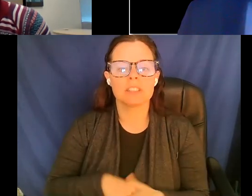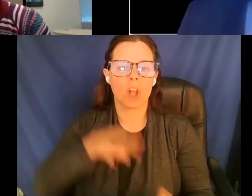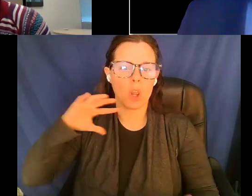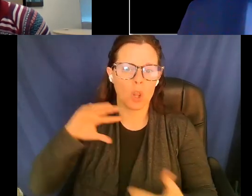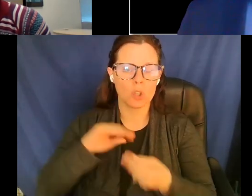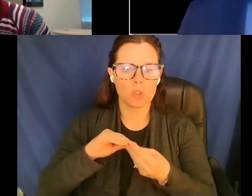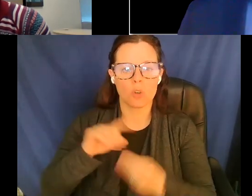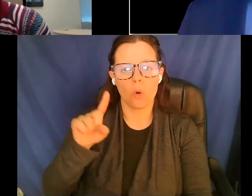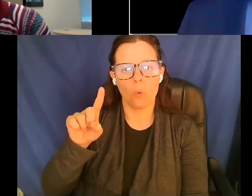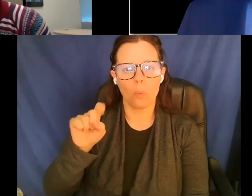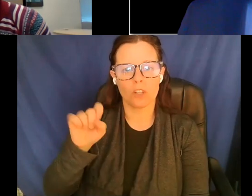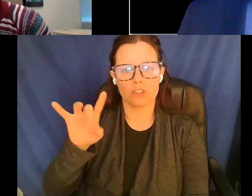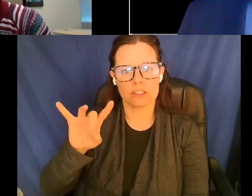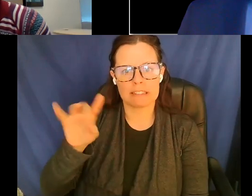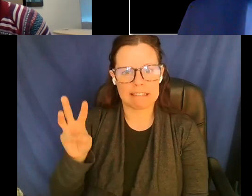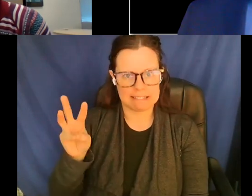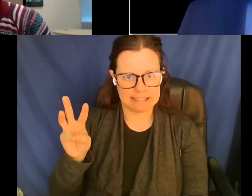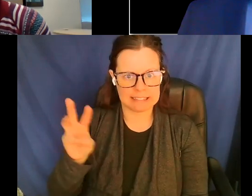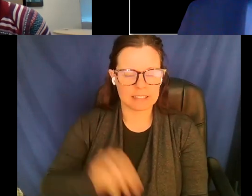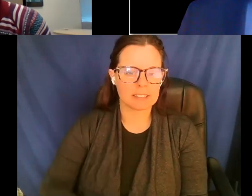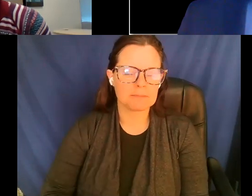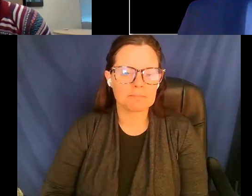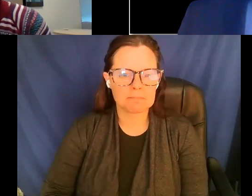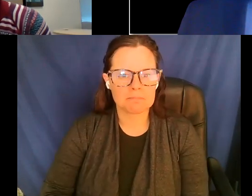to 186.